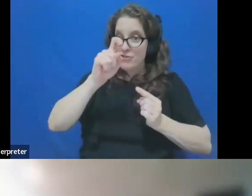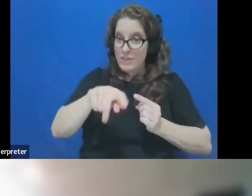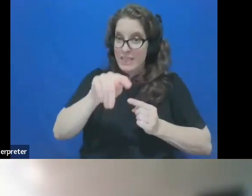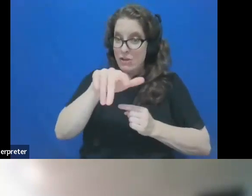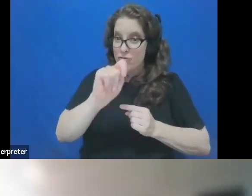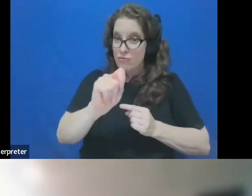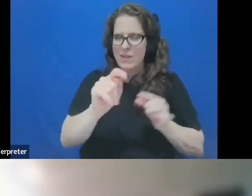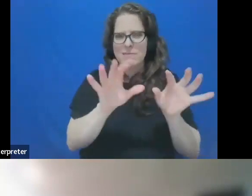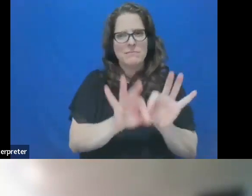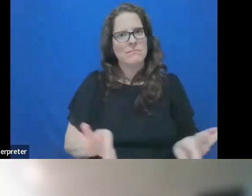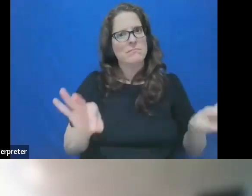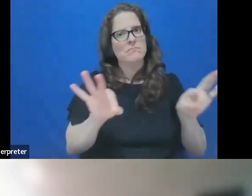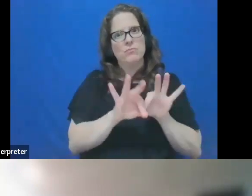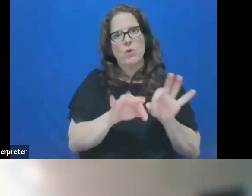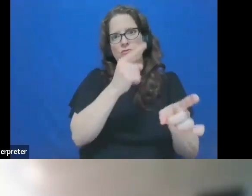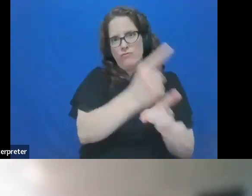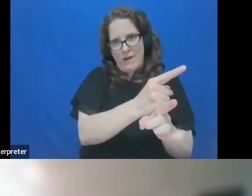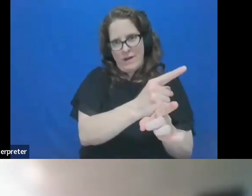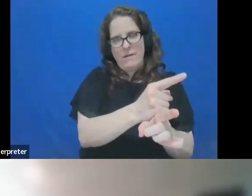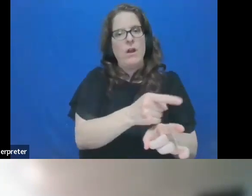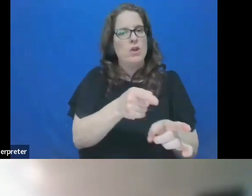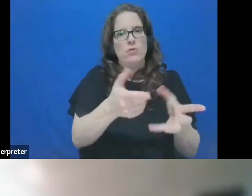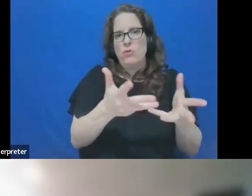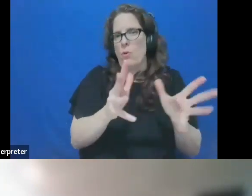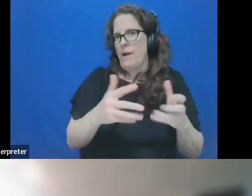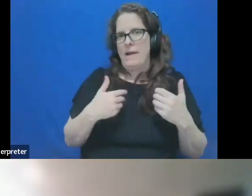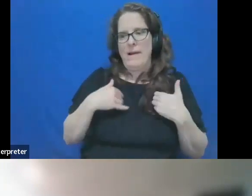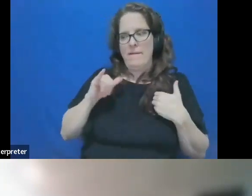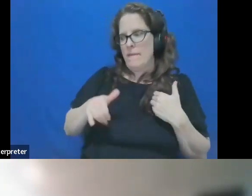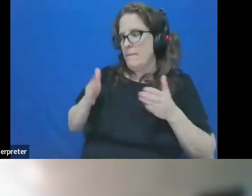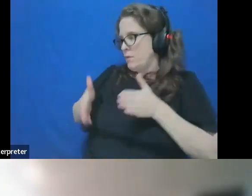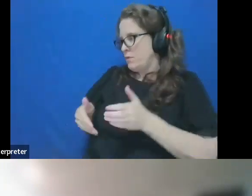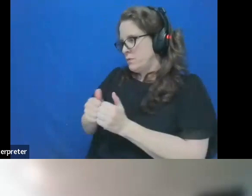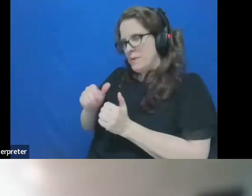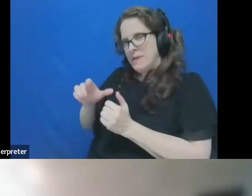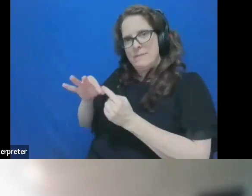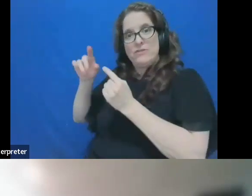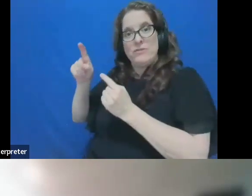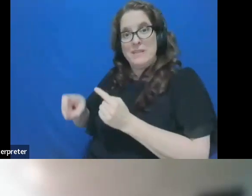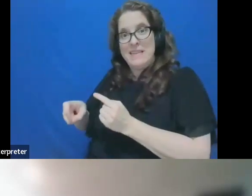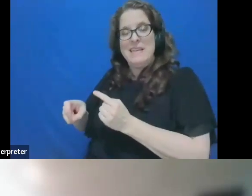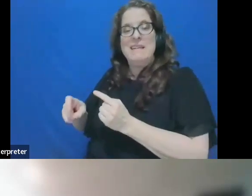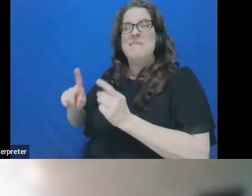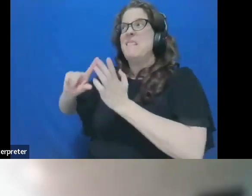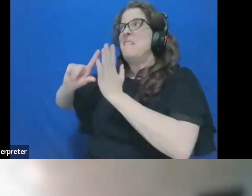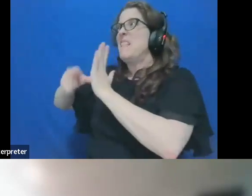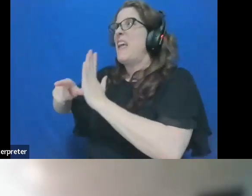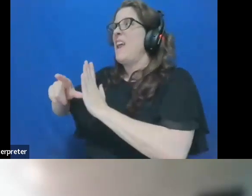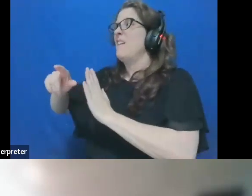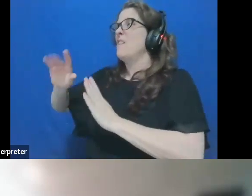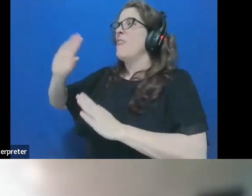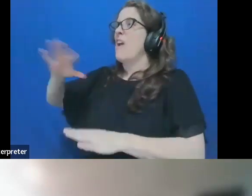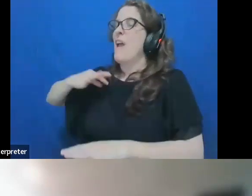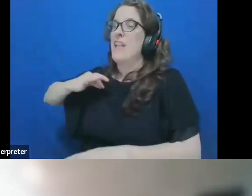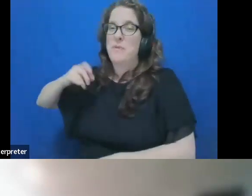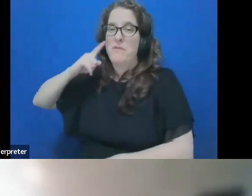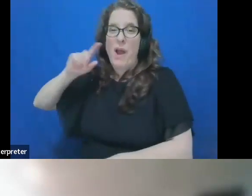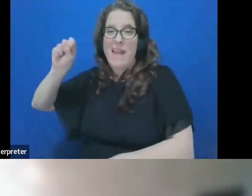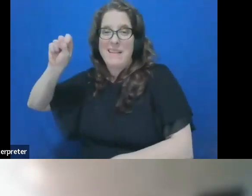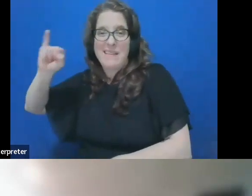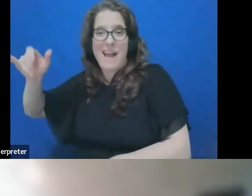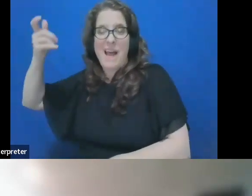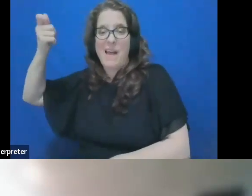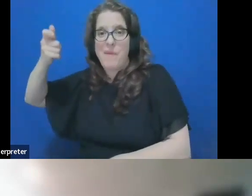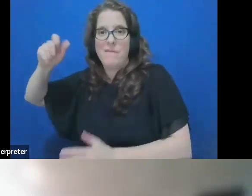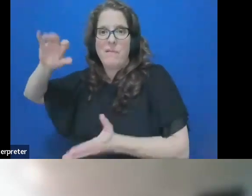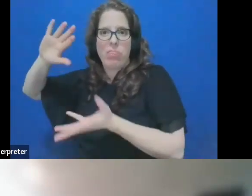drafted will not disqualify the beneficiary for benefits that they're receiving. Also, if it is a